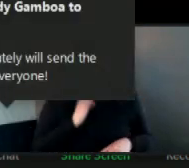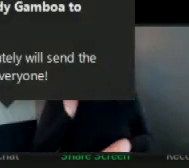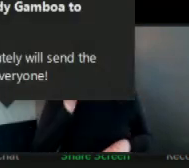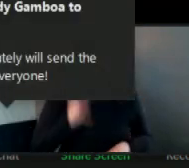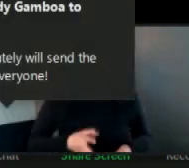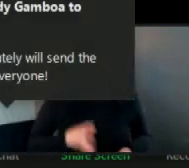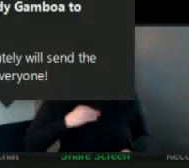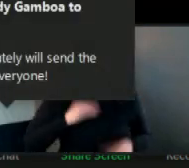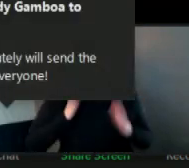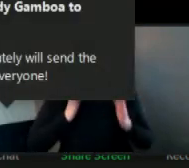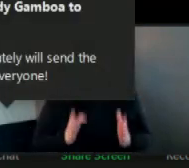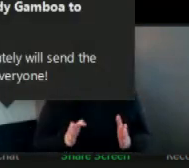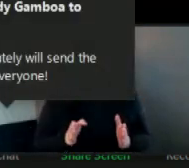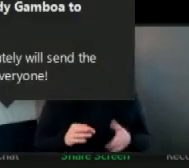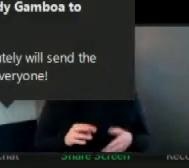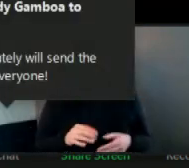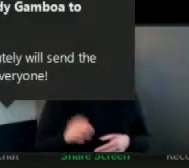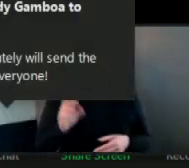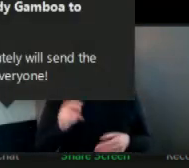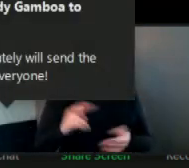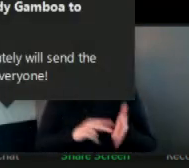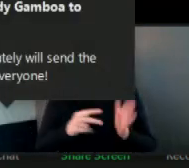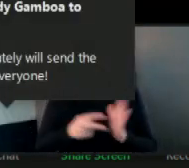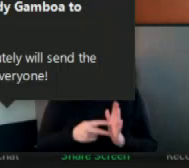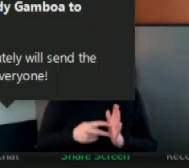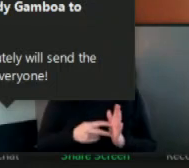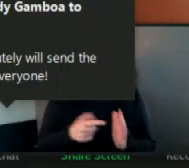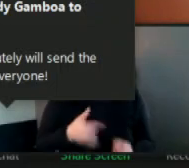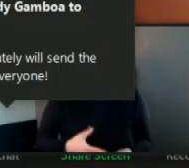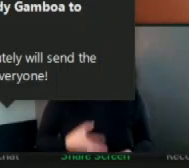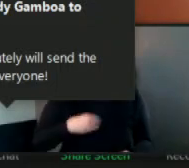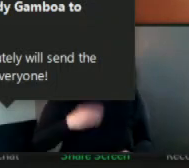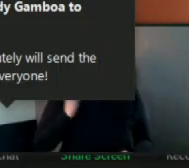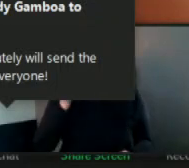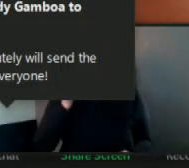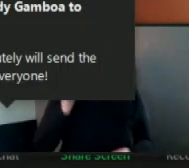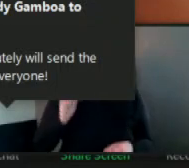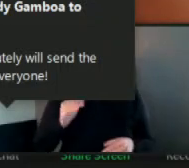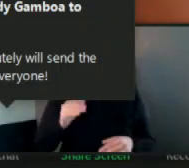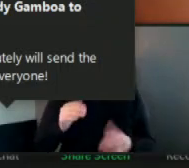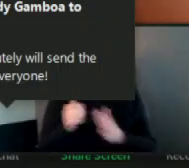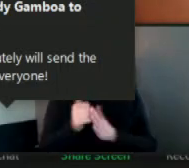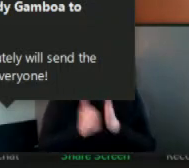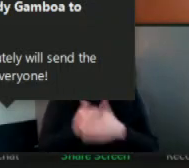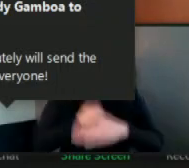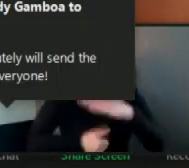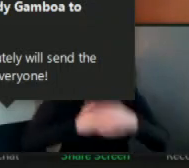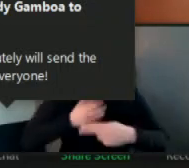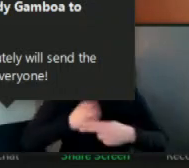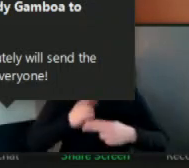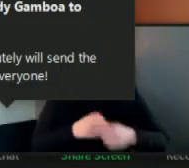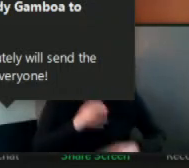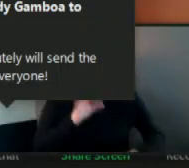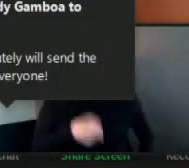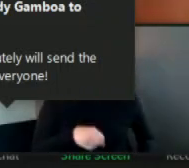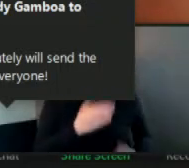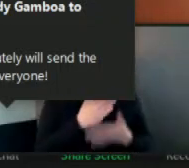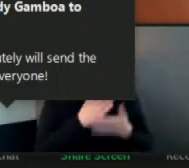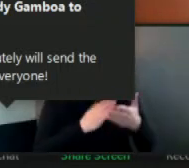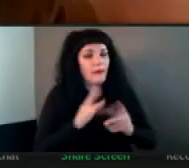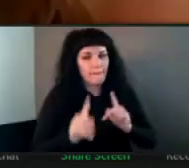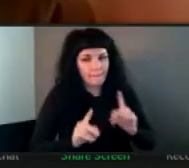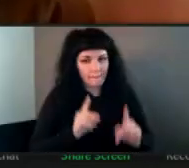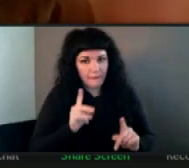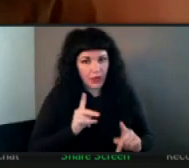home and accounts in my name? Yes. What about those who own their home? Some are right at the income guideline